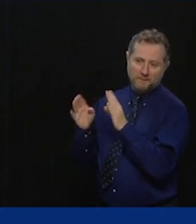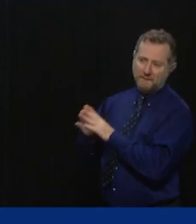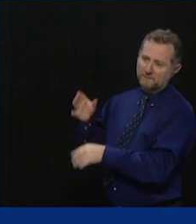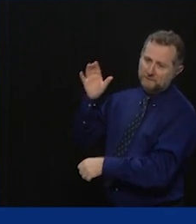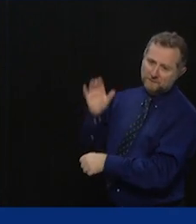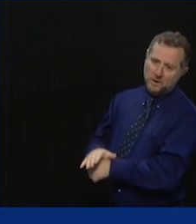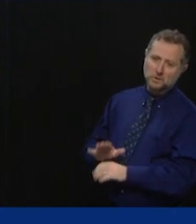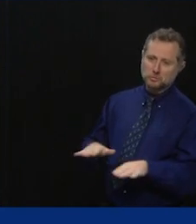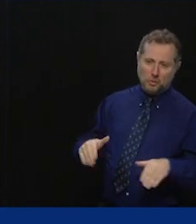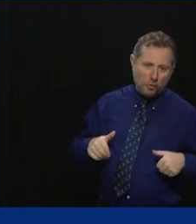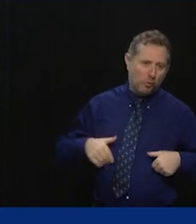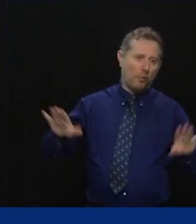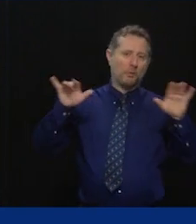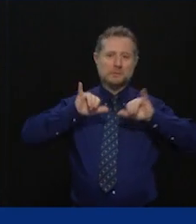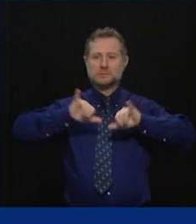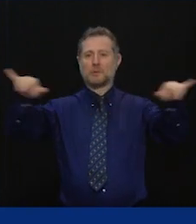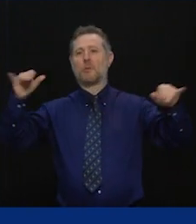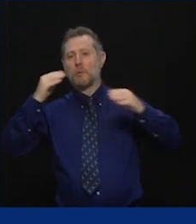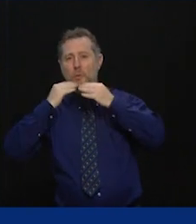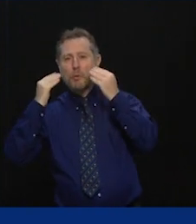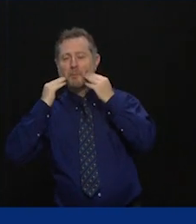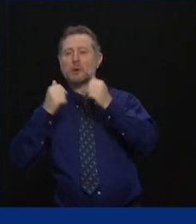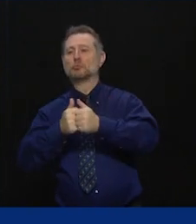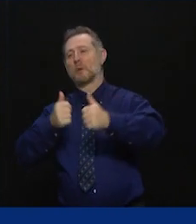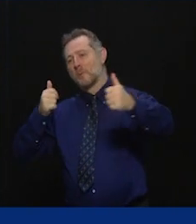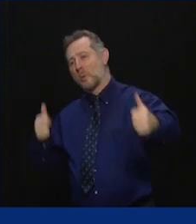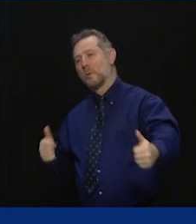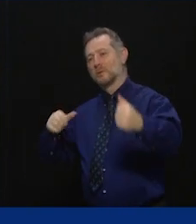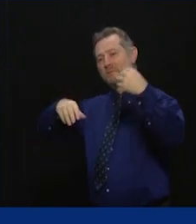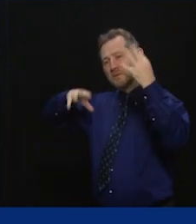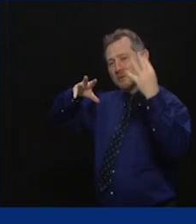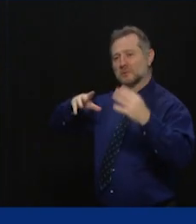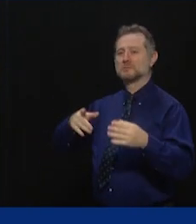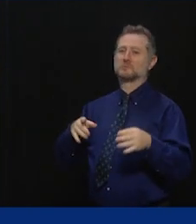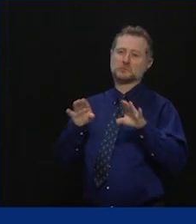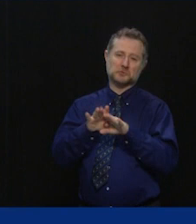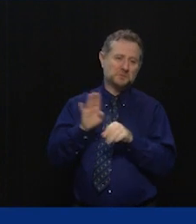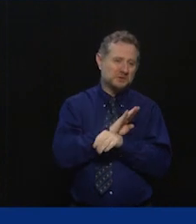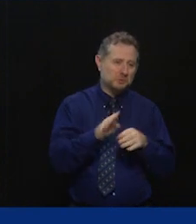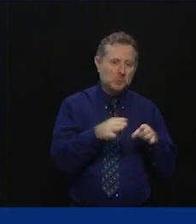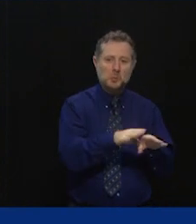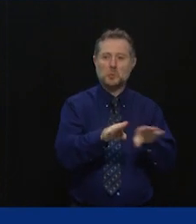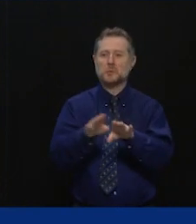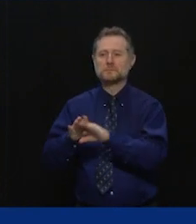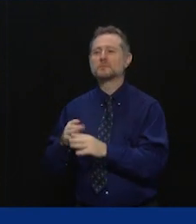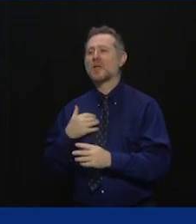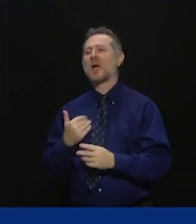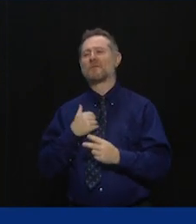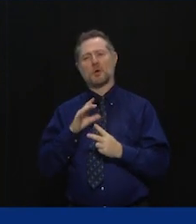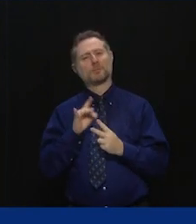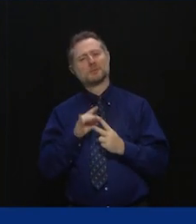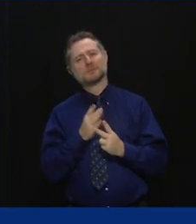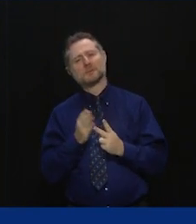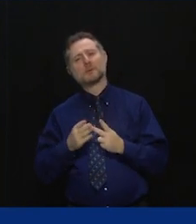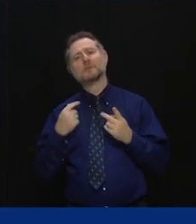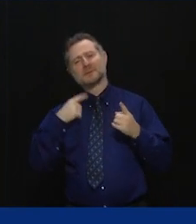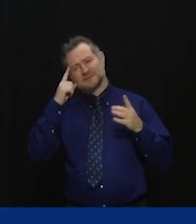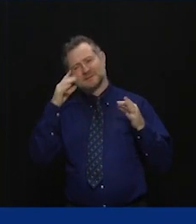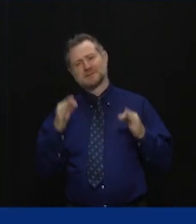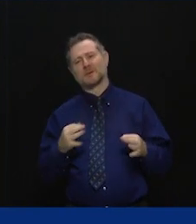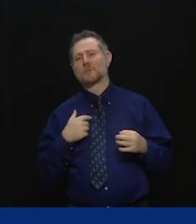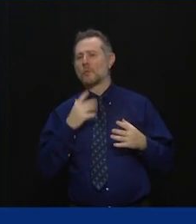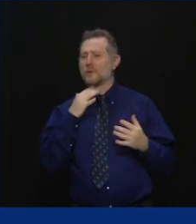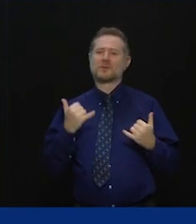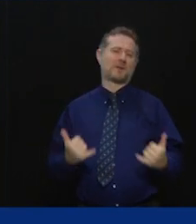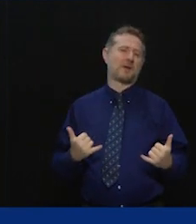or we have to start shutting down businesses. Those are always options I choose not to exercise, but I have to